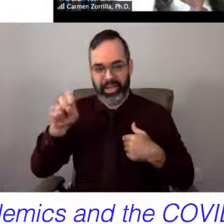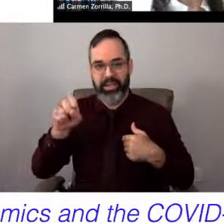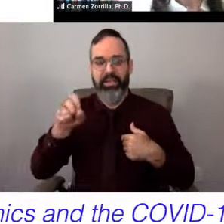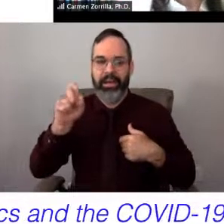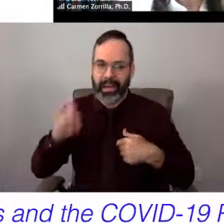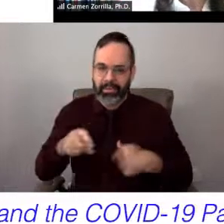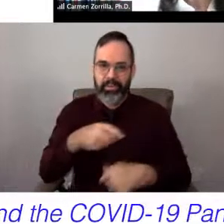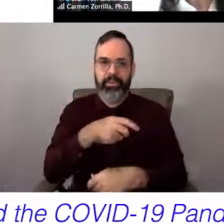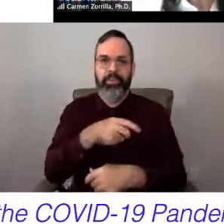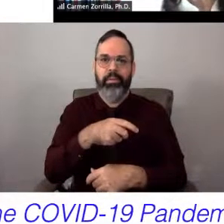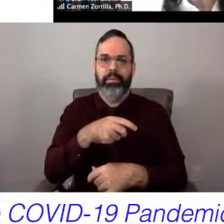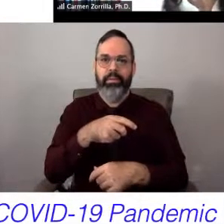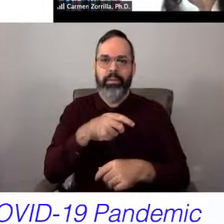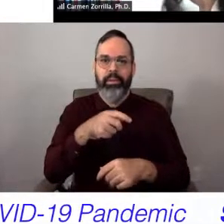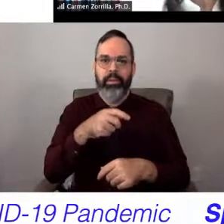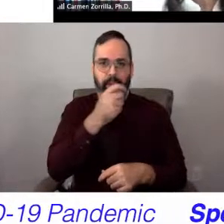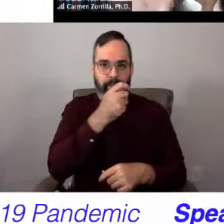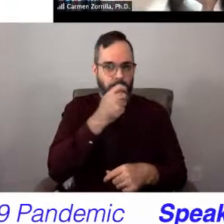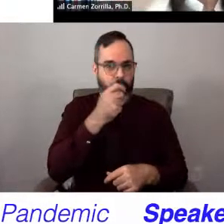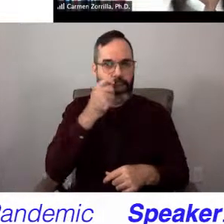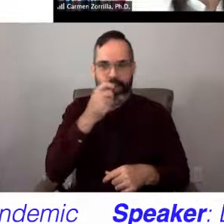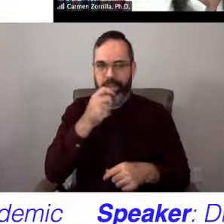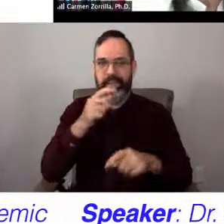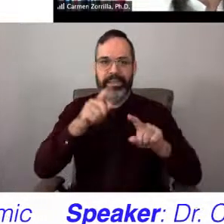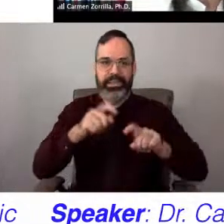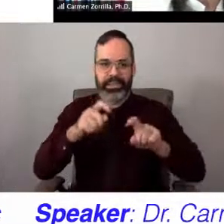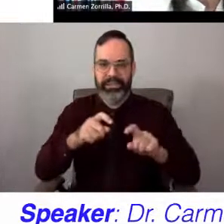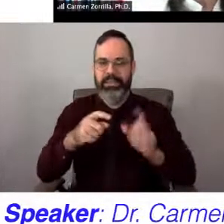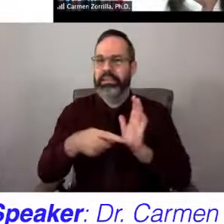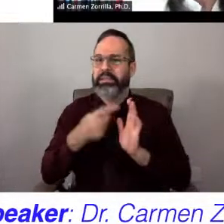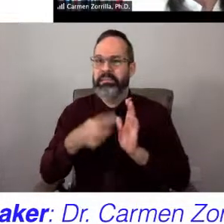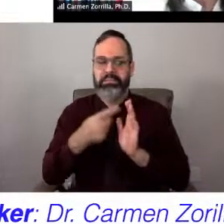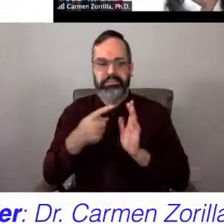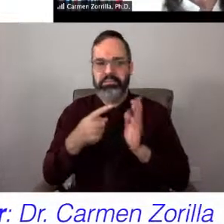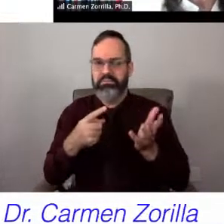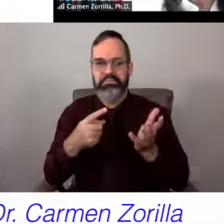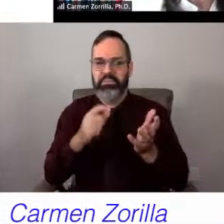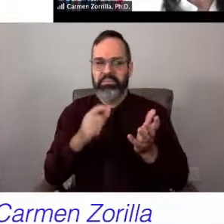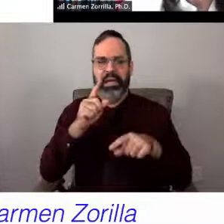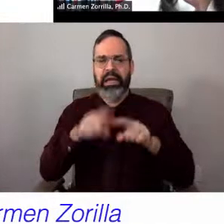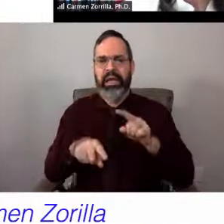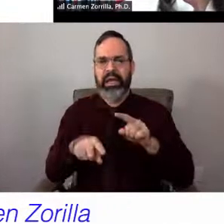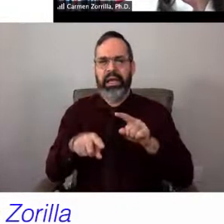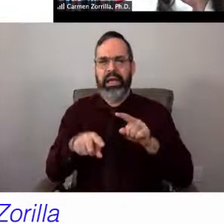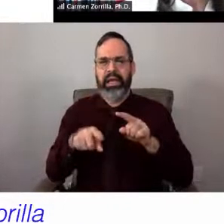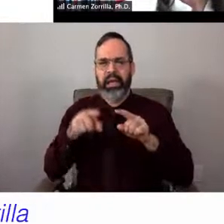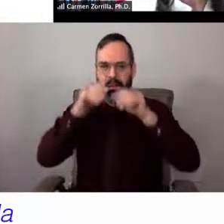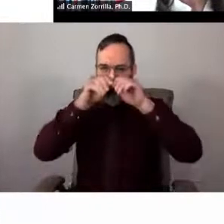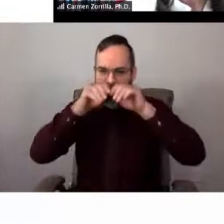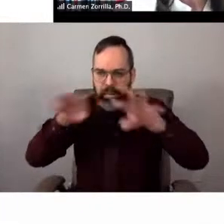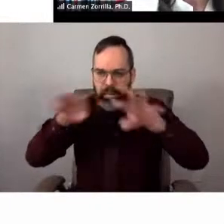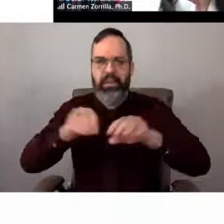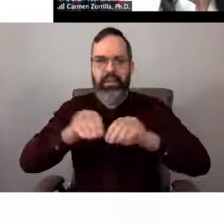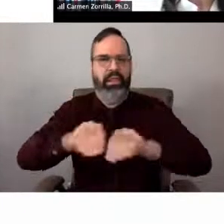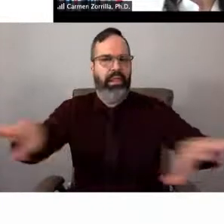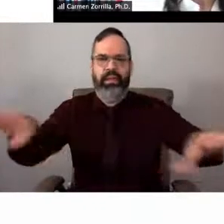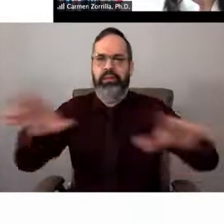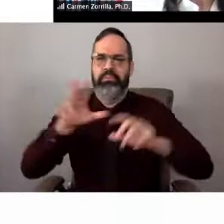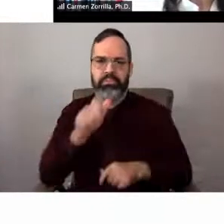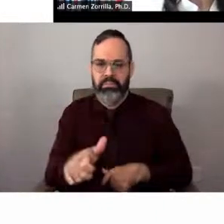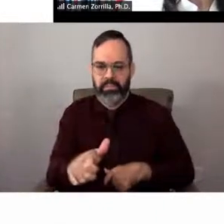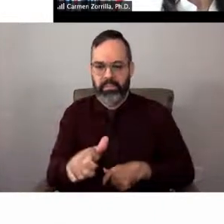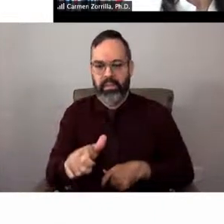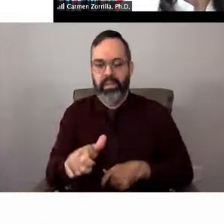is non-replicating virus, therefore it cannot infect, it cannot be transmitted. And even though in some